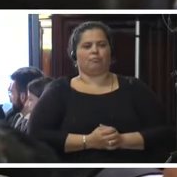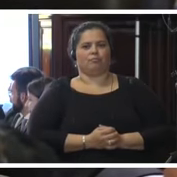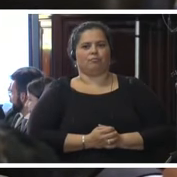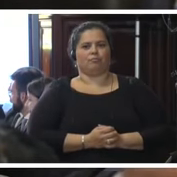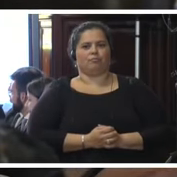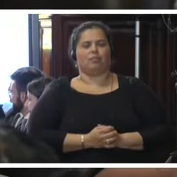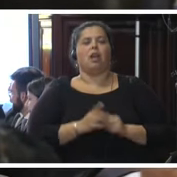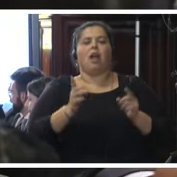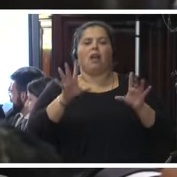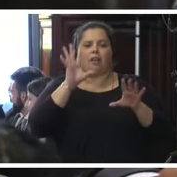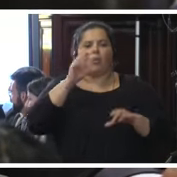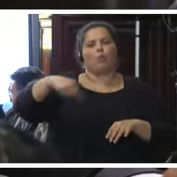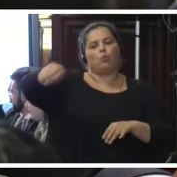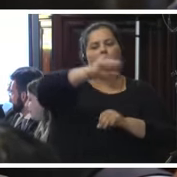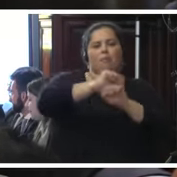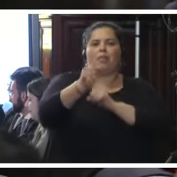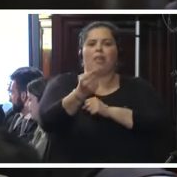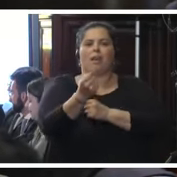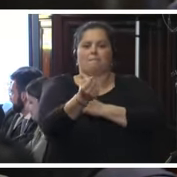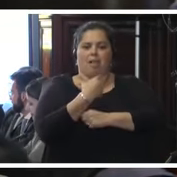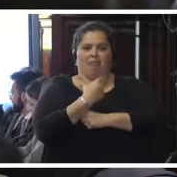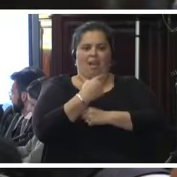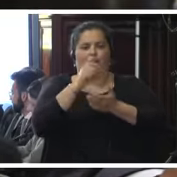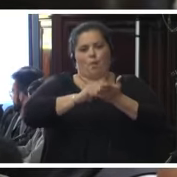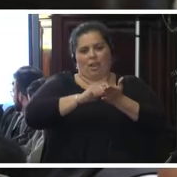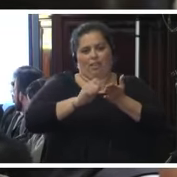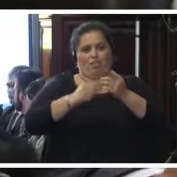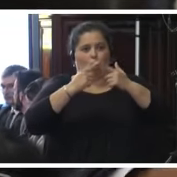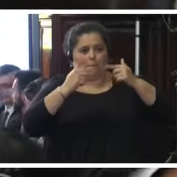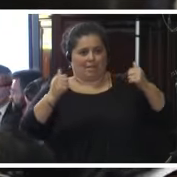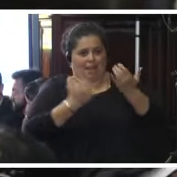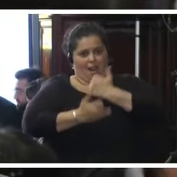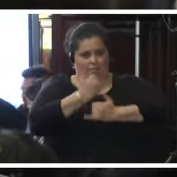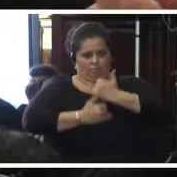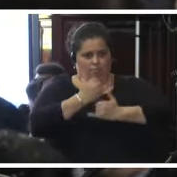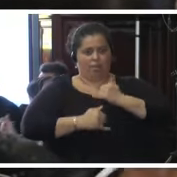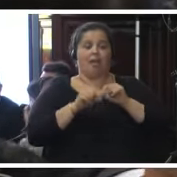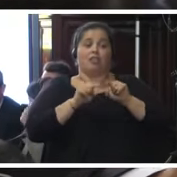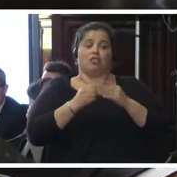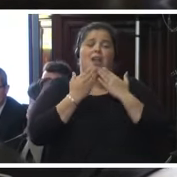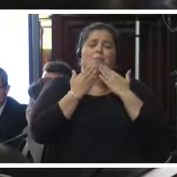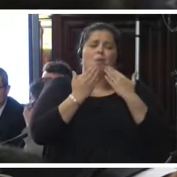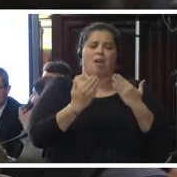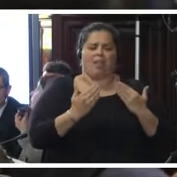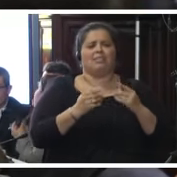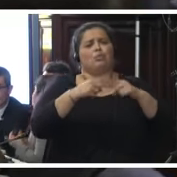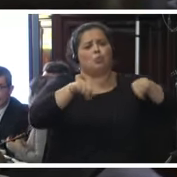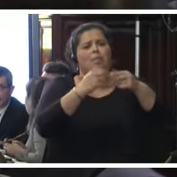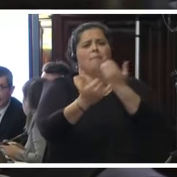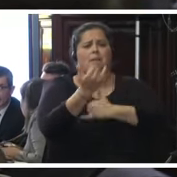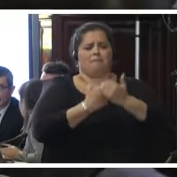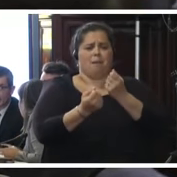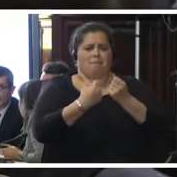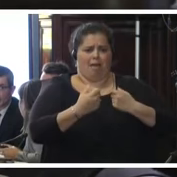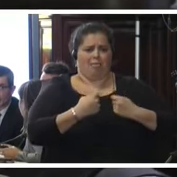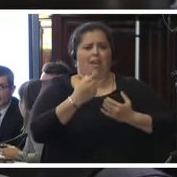material, and in fact we'll be very grateful for you to send us the material, including